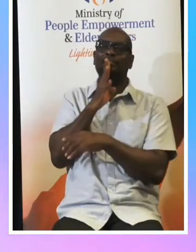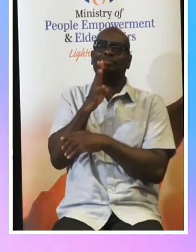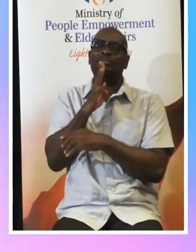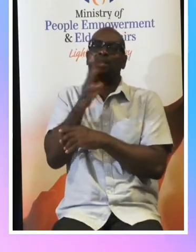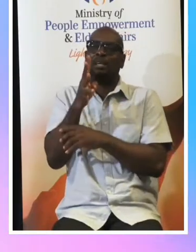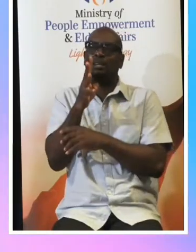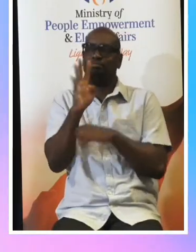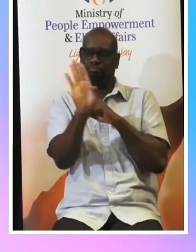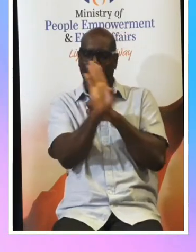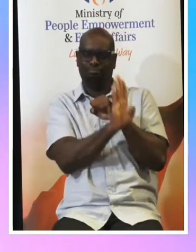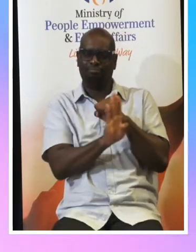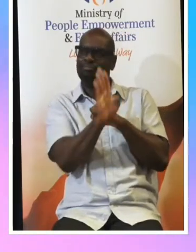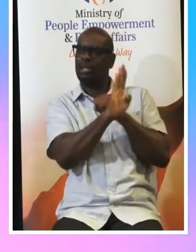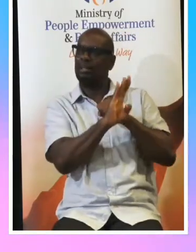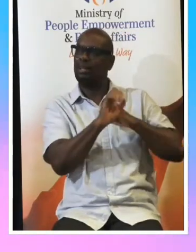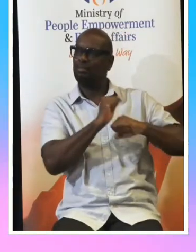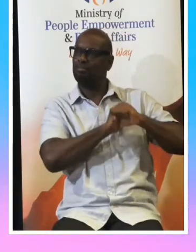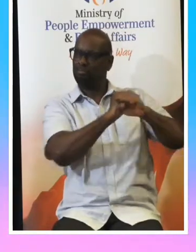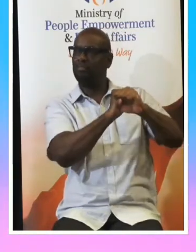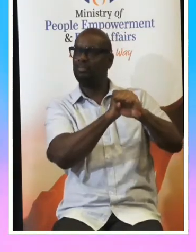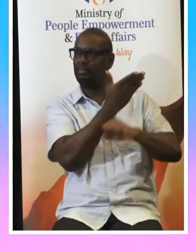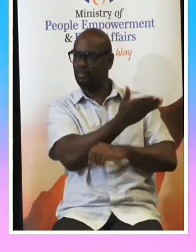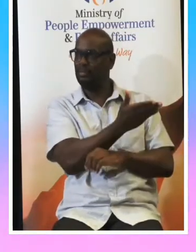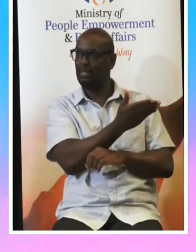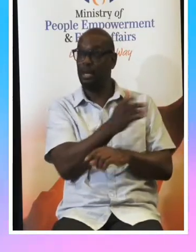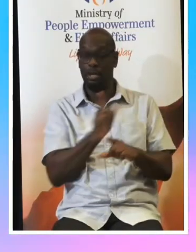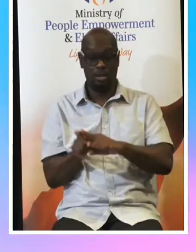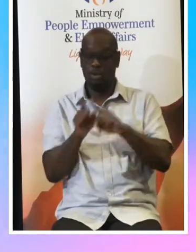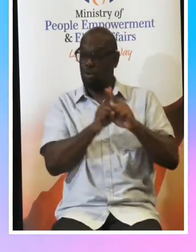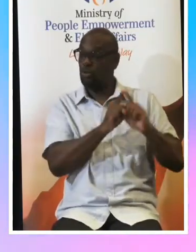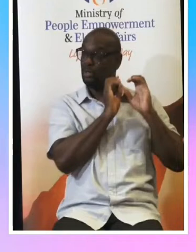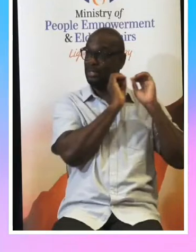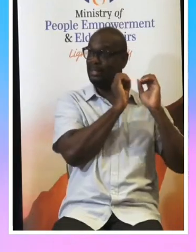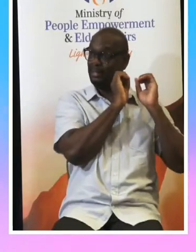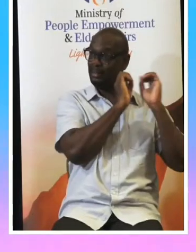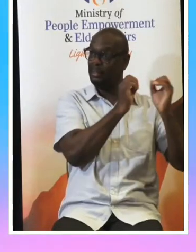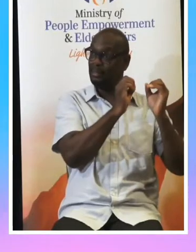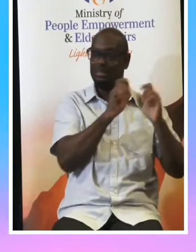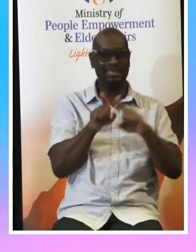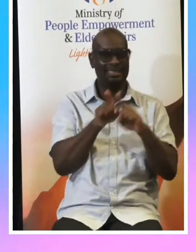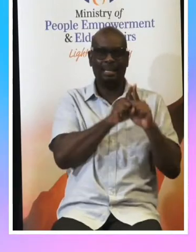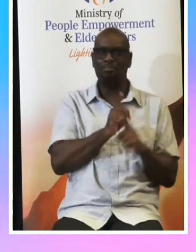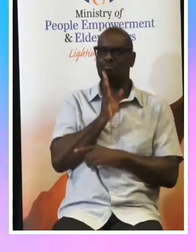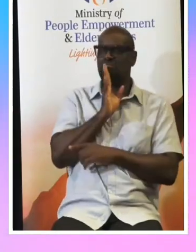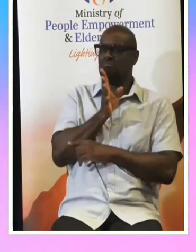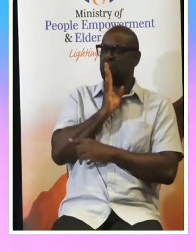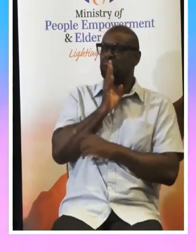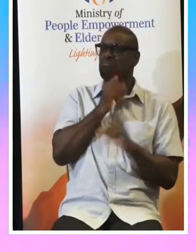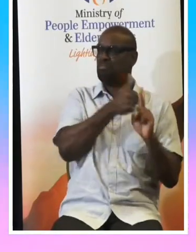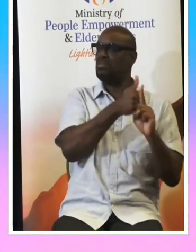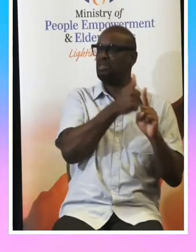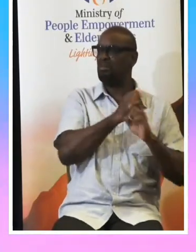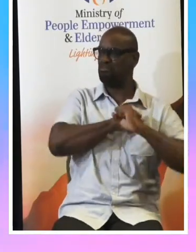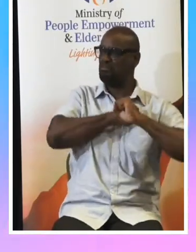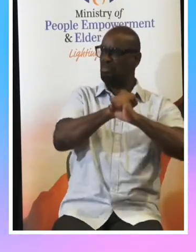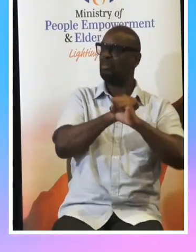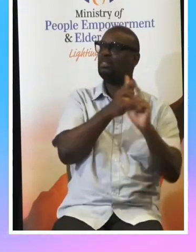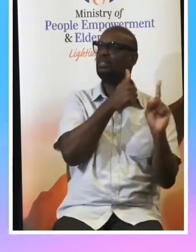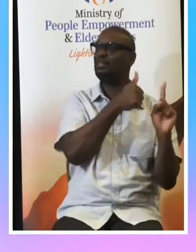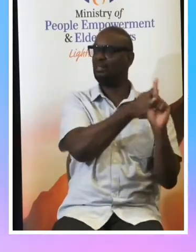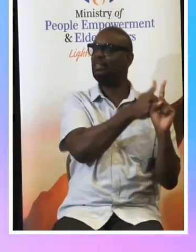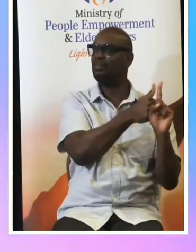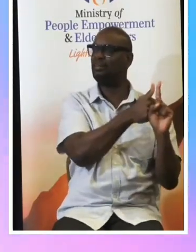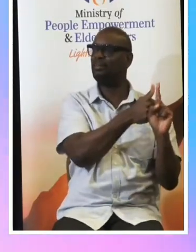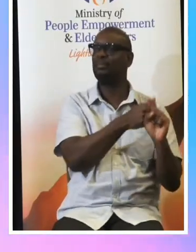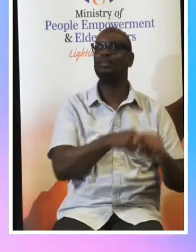And that they would at some point have to teach me to do the same. To make matters worse, a short time after my